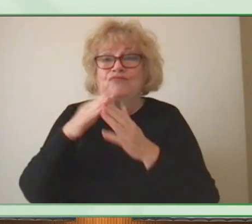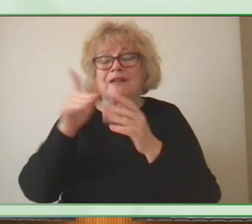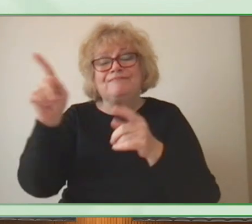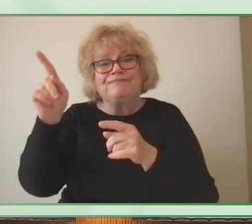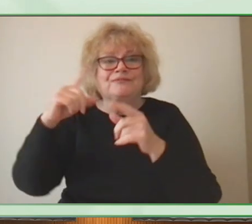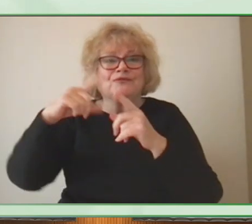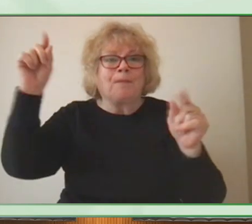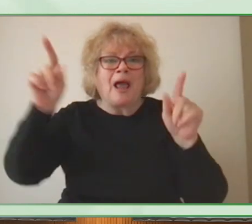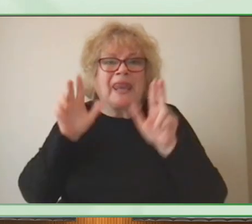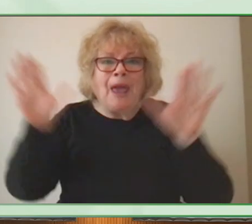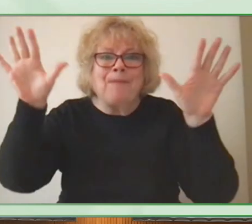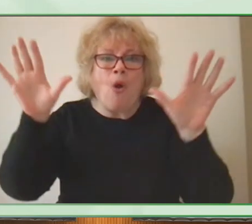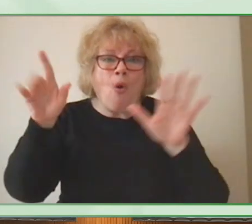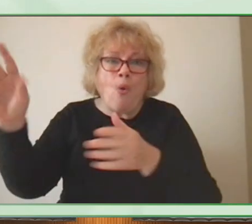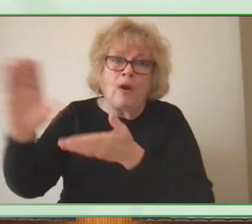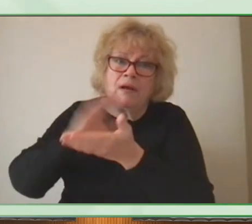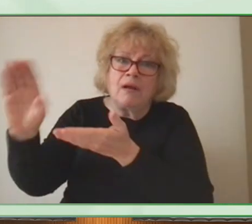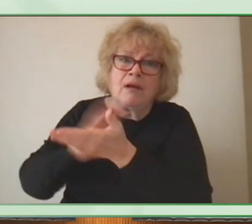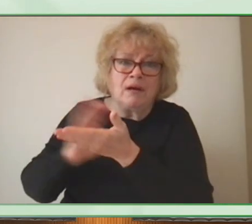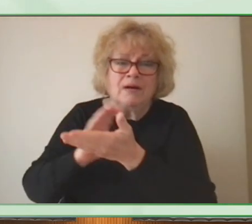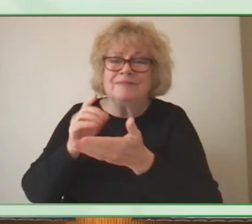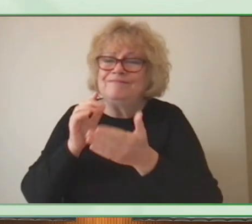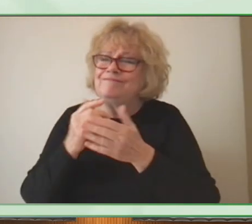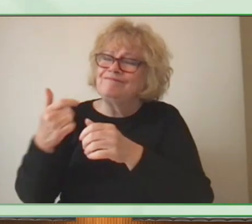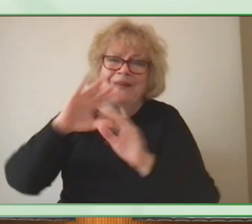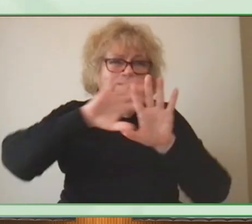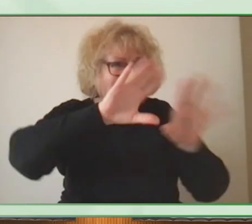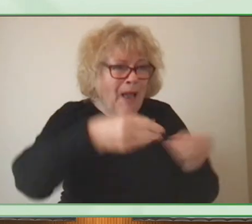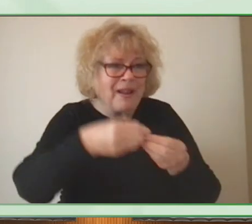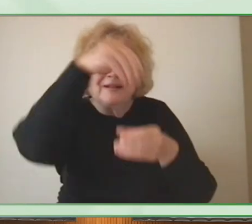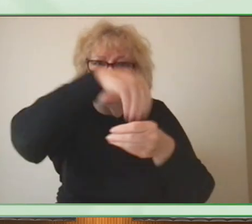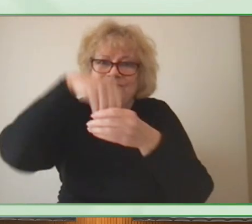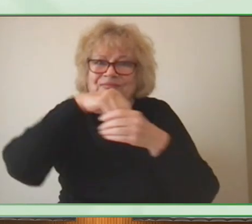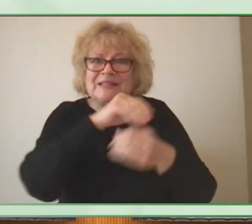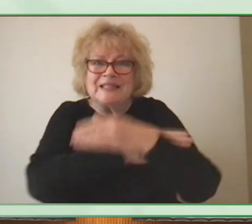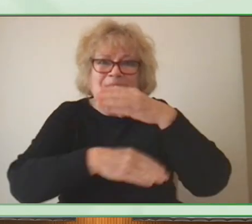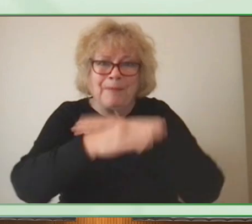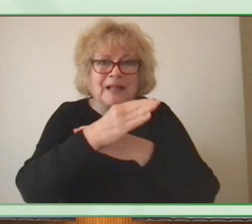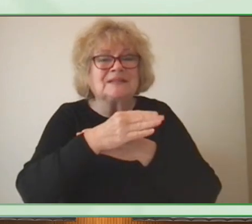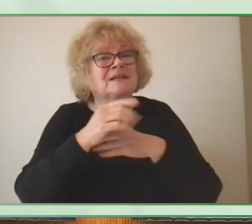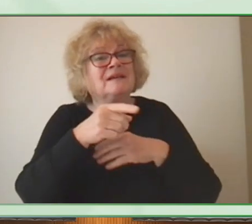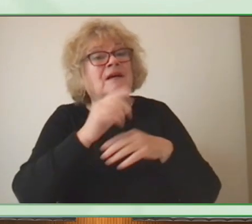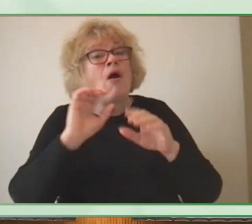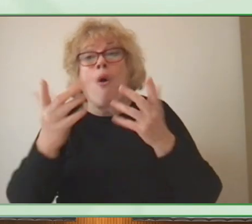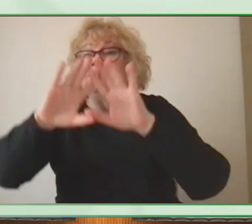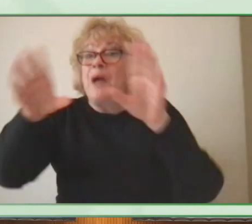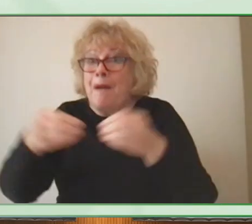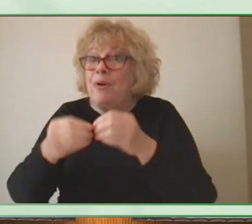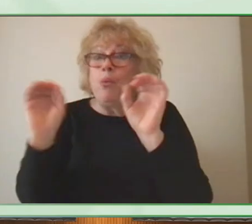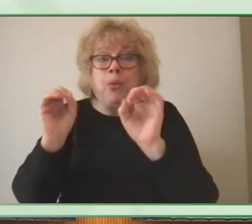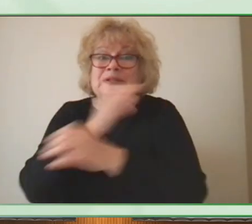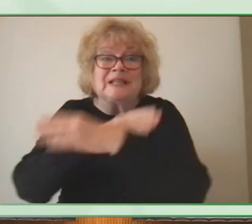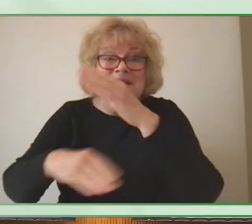and all our support is needed for many people who are not with disability. As